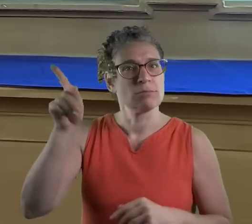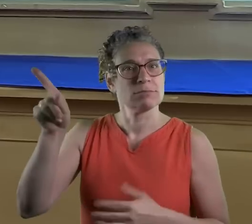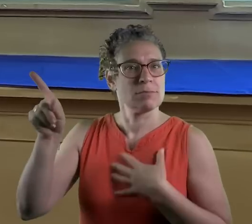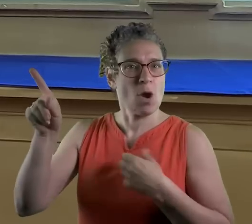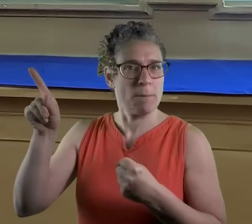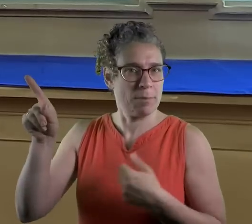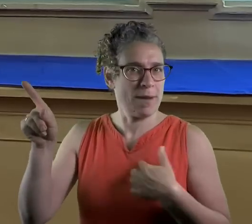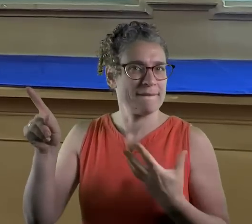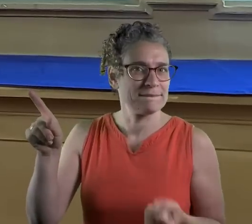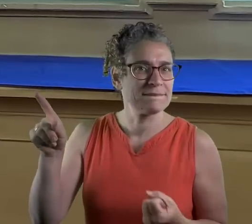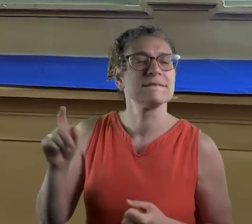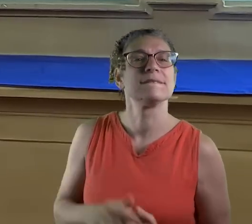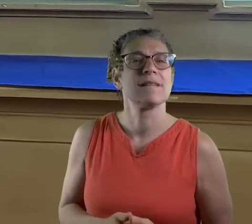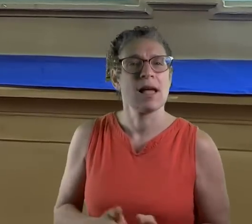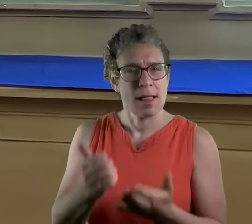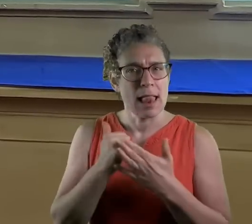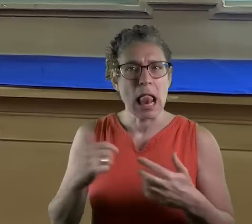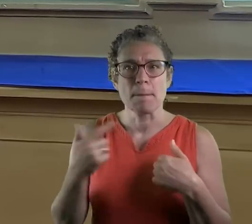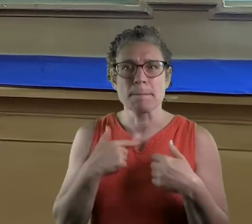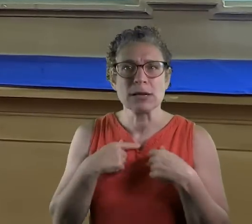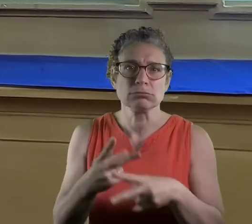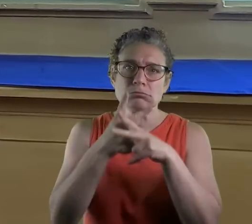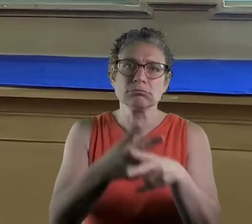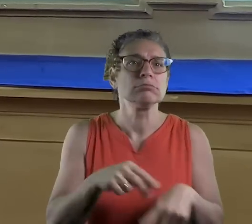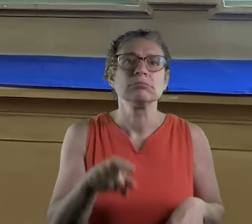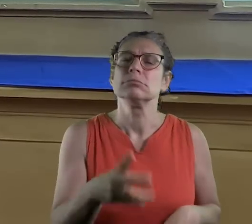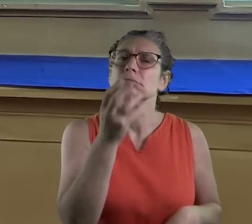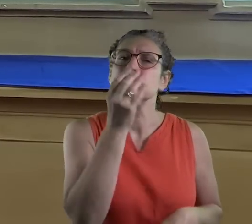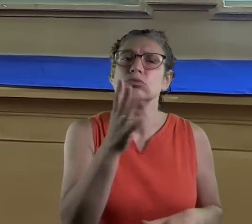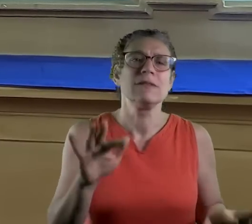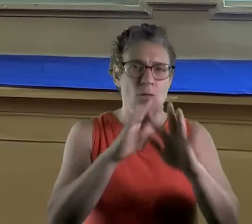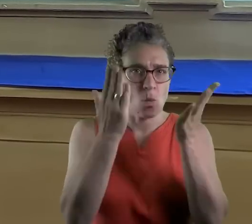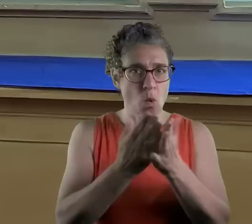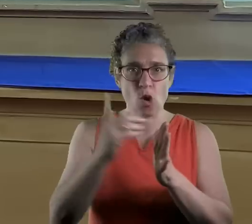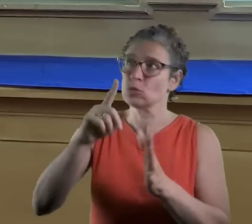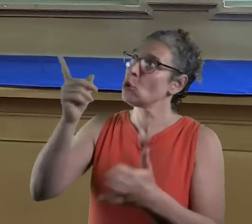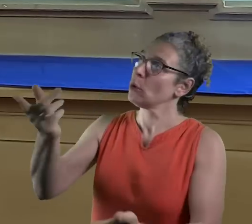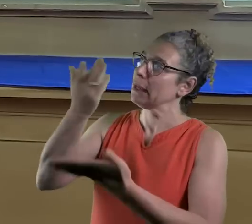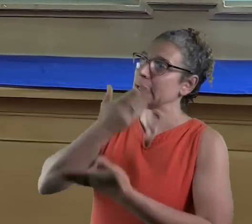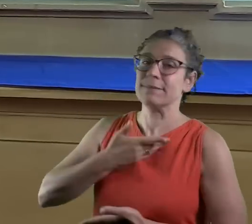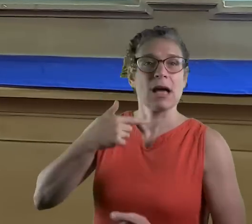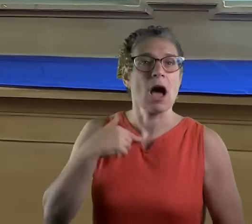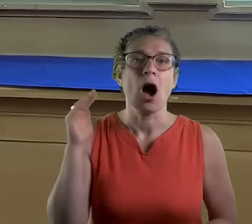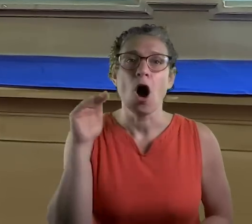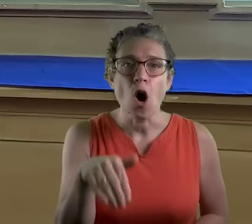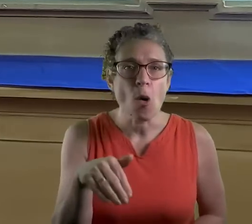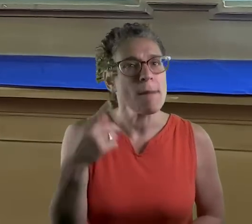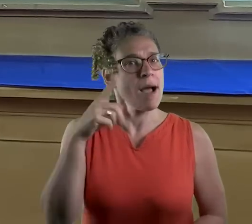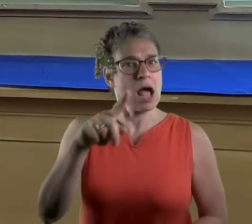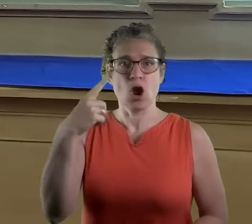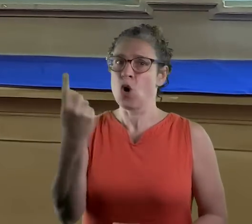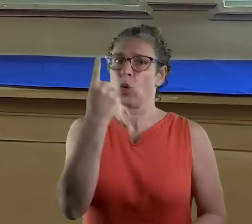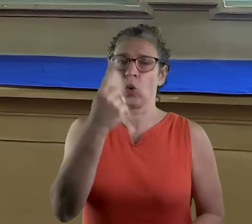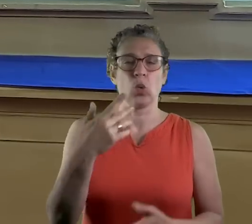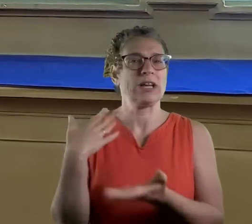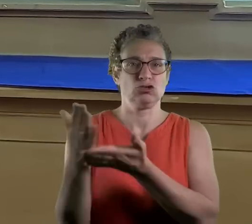Help us to better care for and nurture the beautiful world that you have given us as our home, and all those